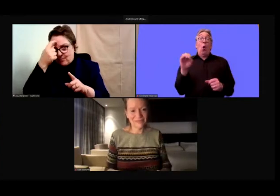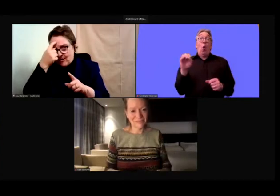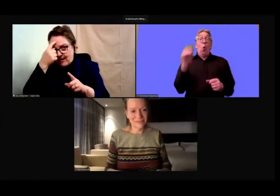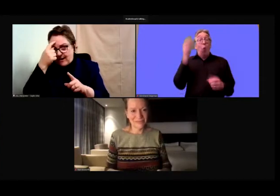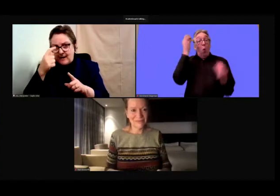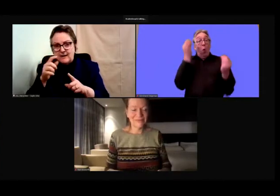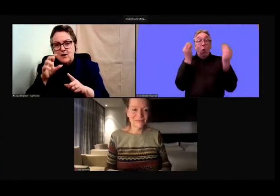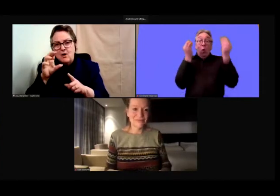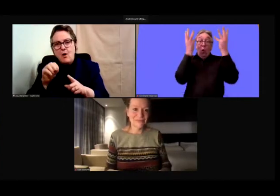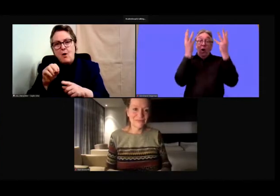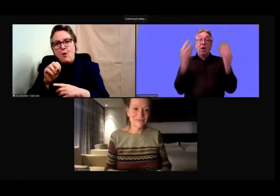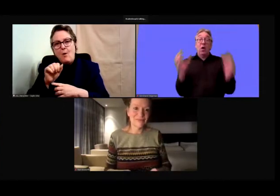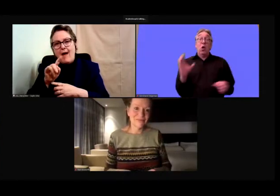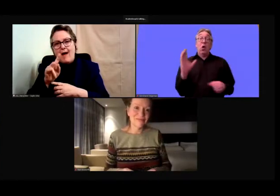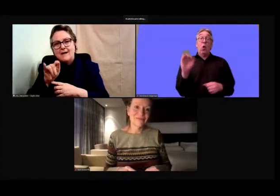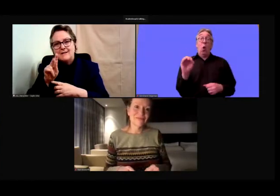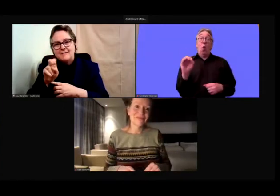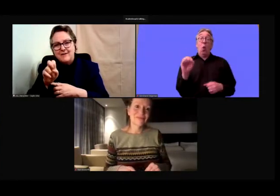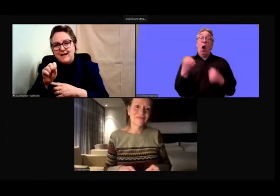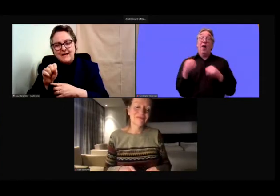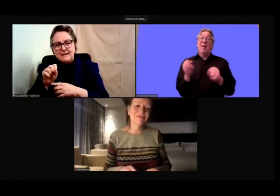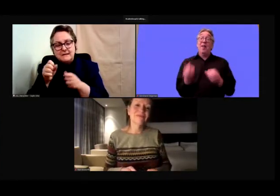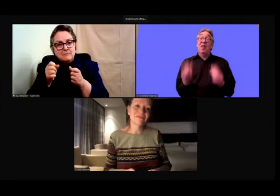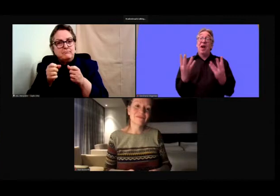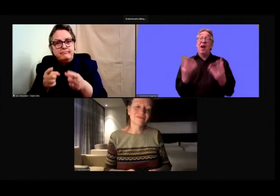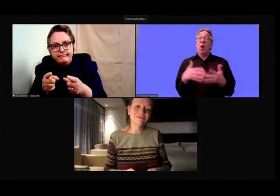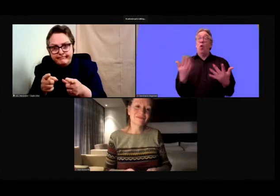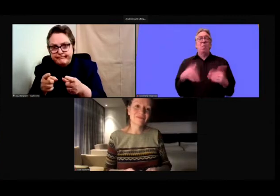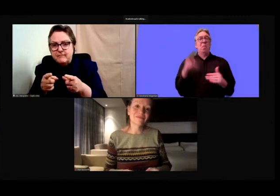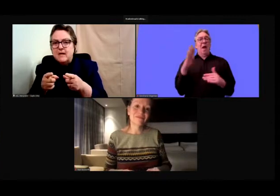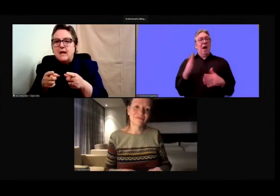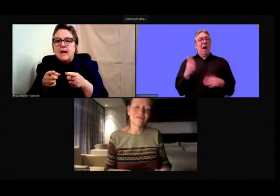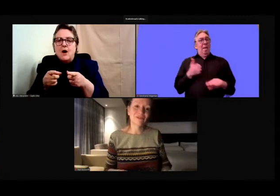just yeah, is sort of a more permanent change.